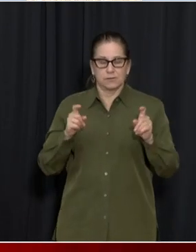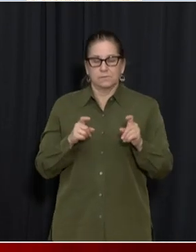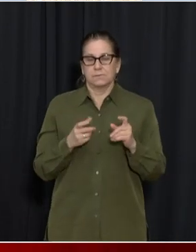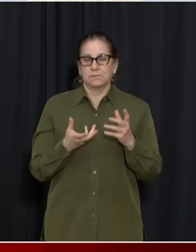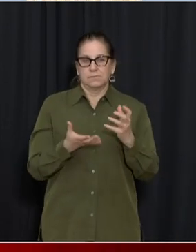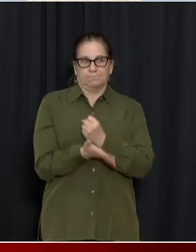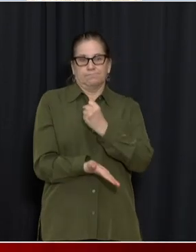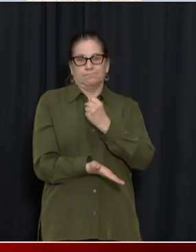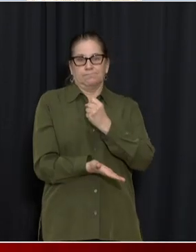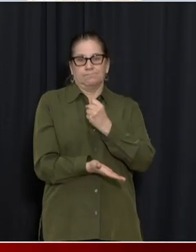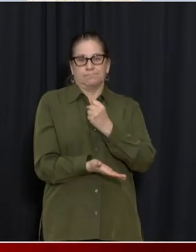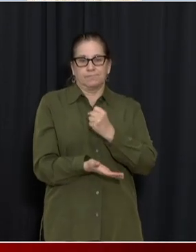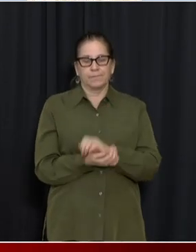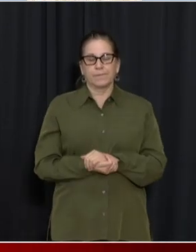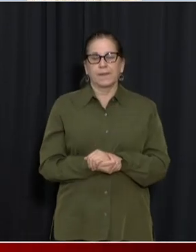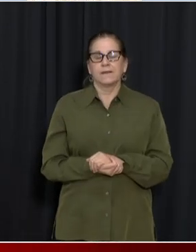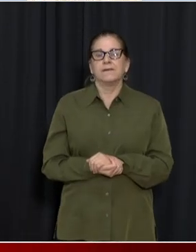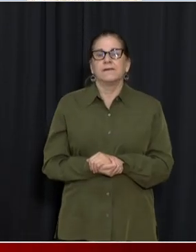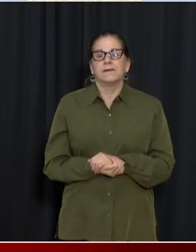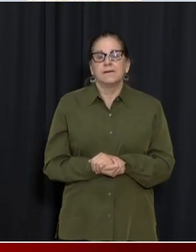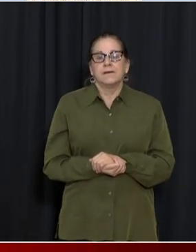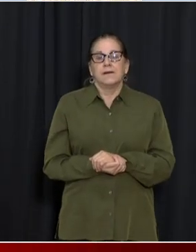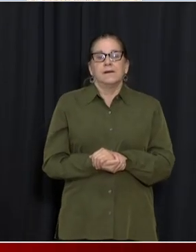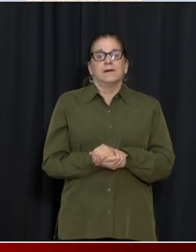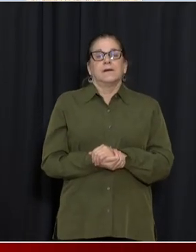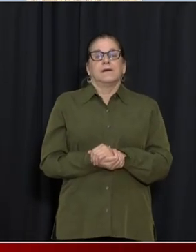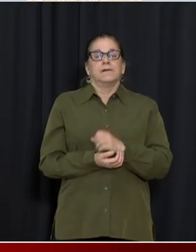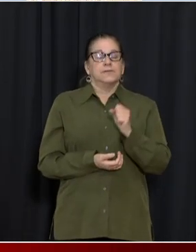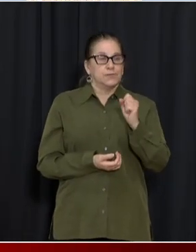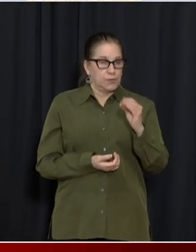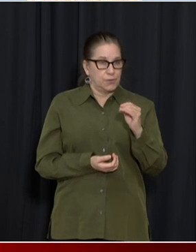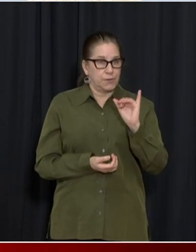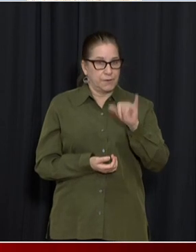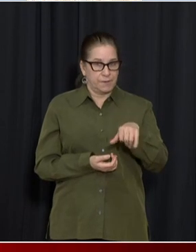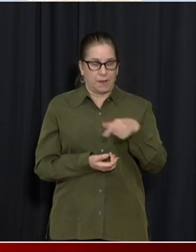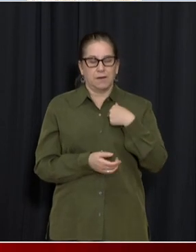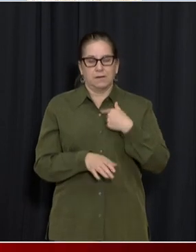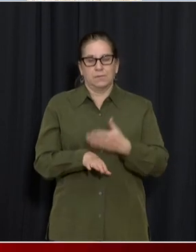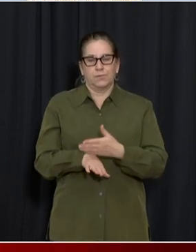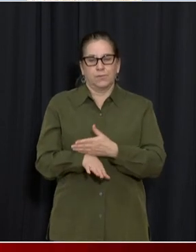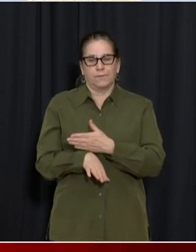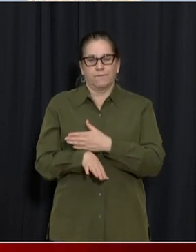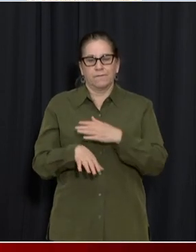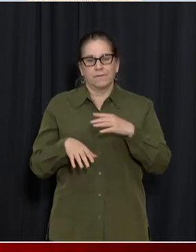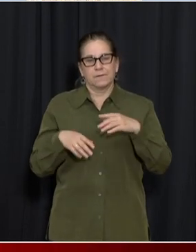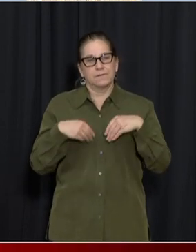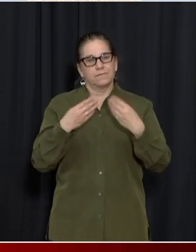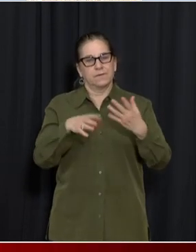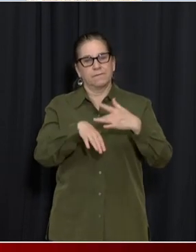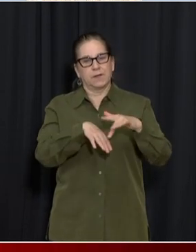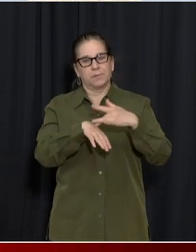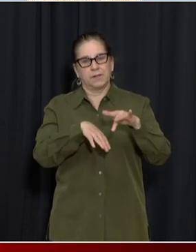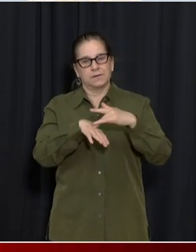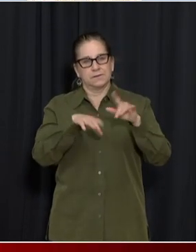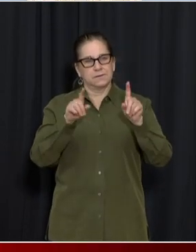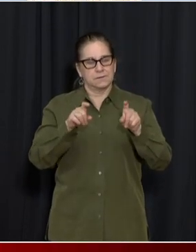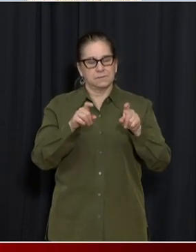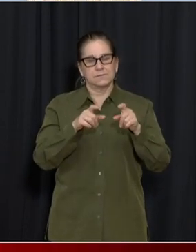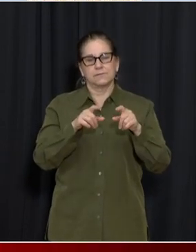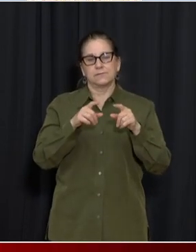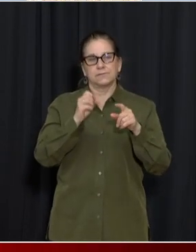how we're advancing our testing strategy to reflect a phased reopening, and we'll be able to talk to you about that next